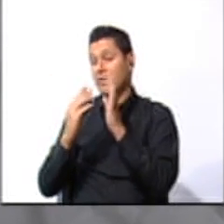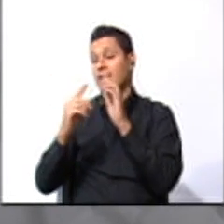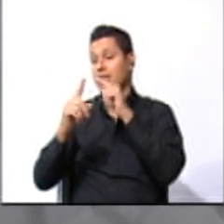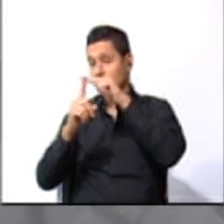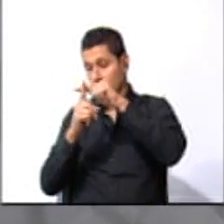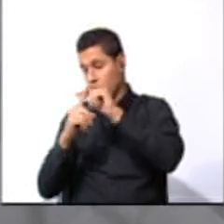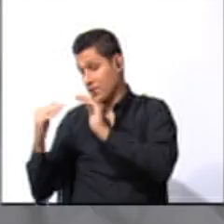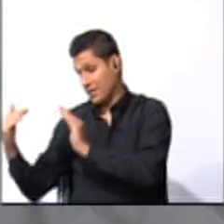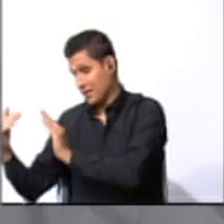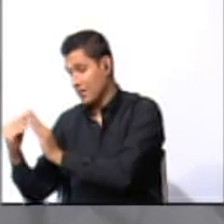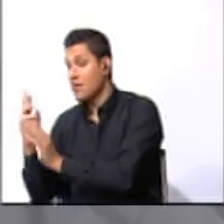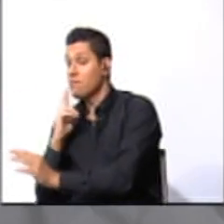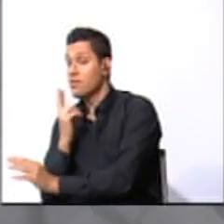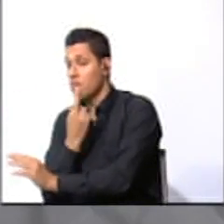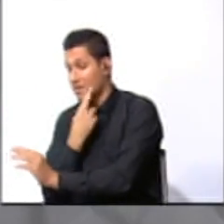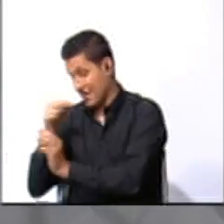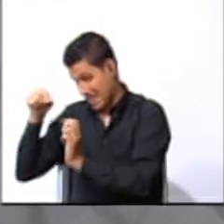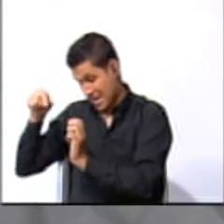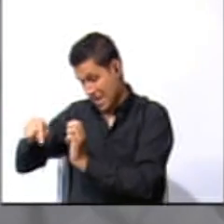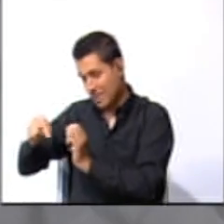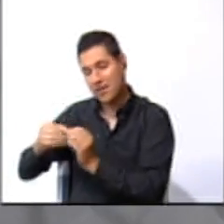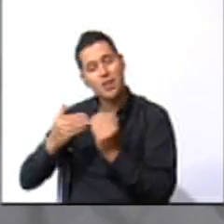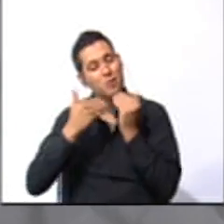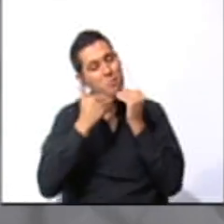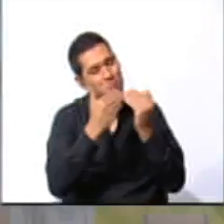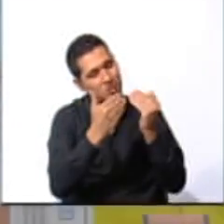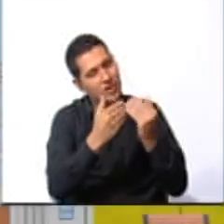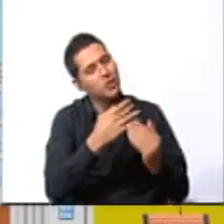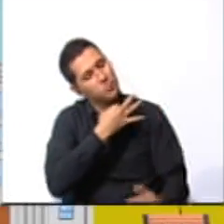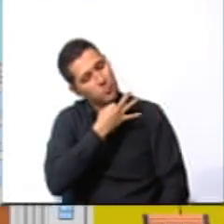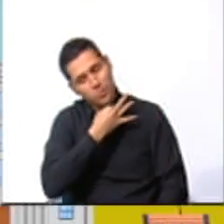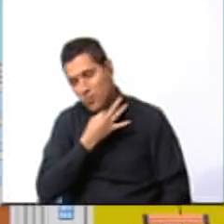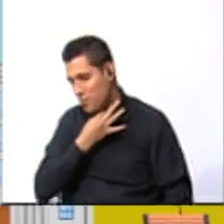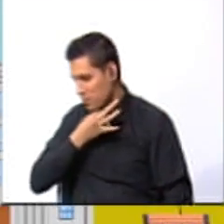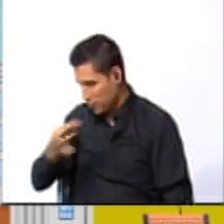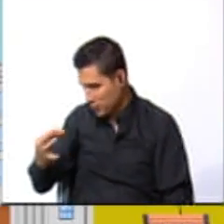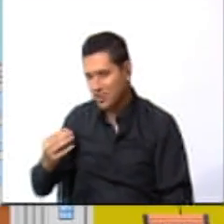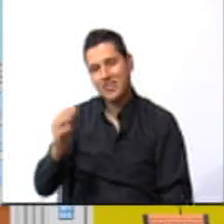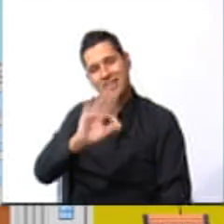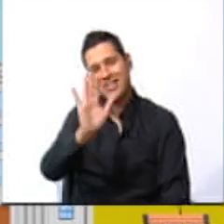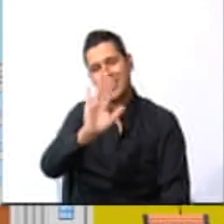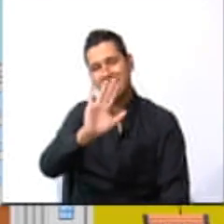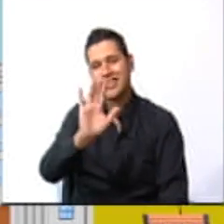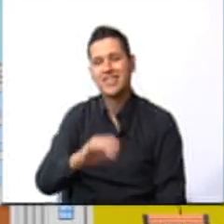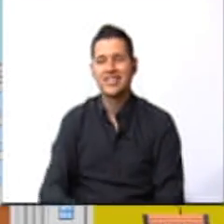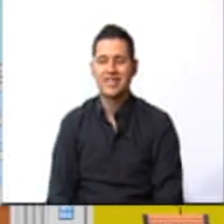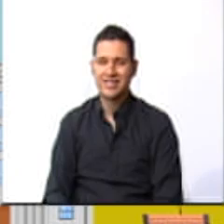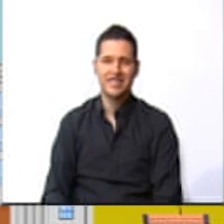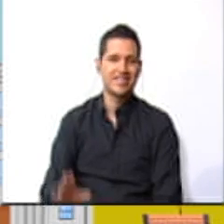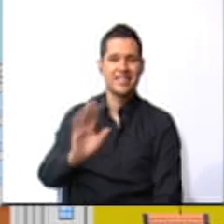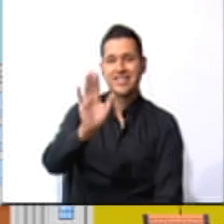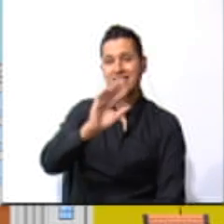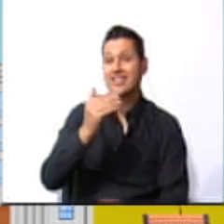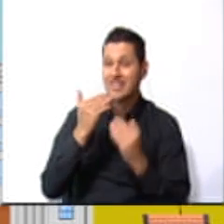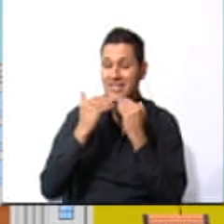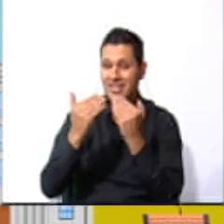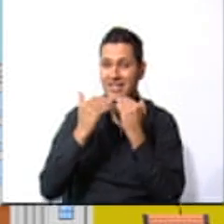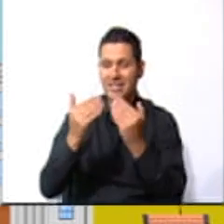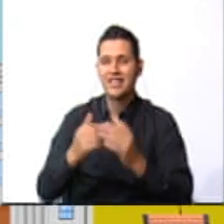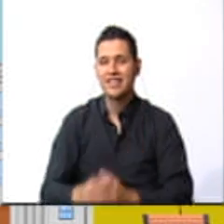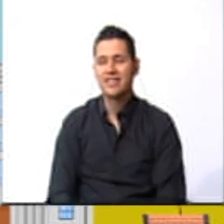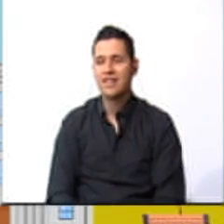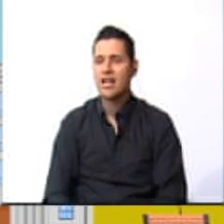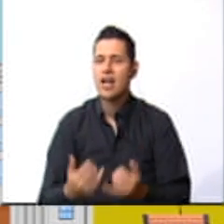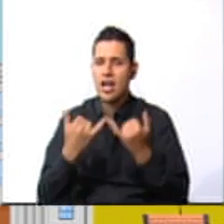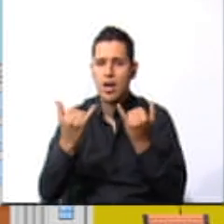Thanks a lot, Maripaz. You're welcome. Bye-bye. Bye. Thank you very much.